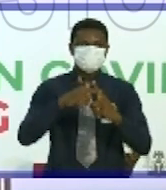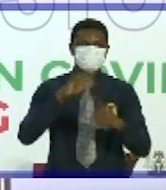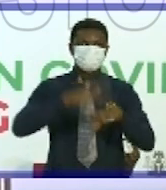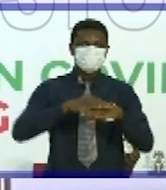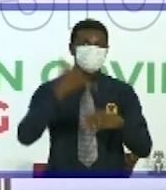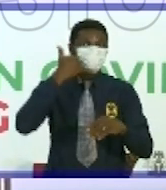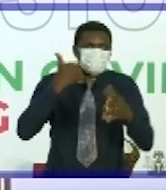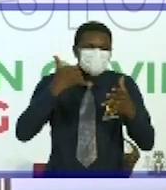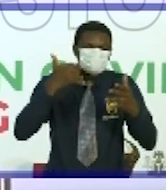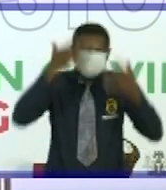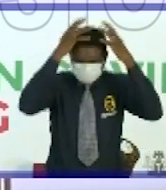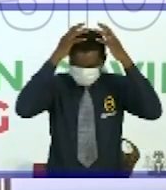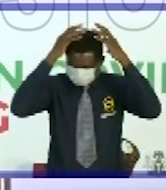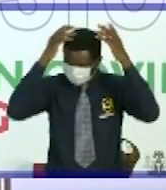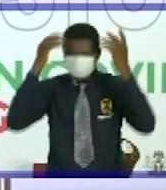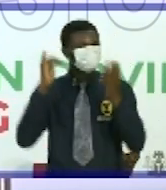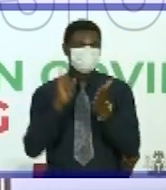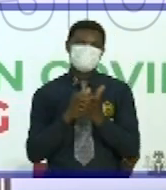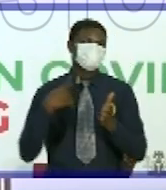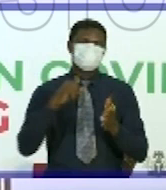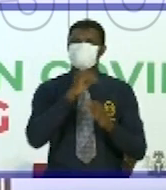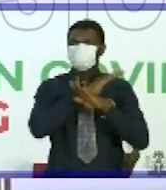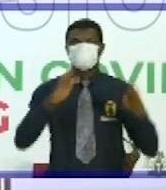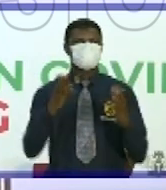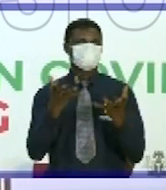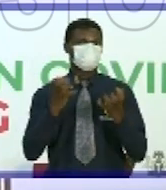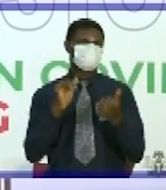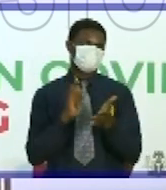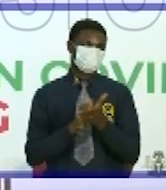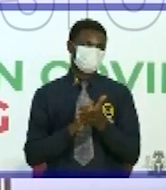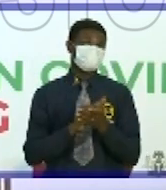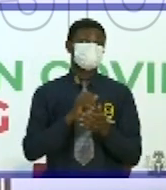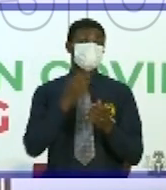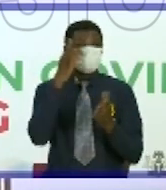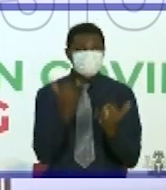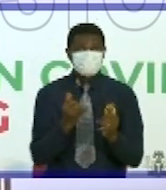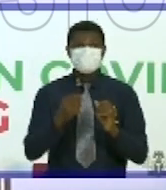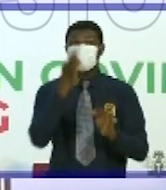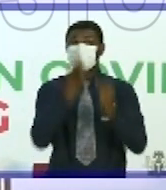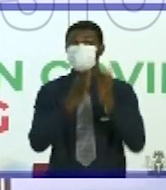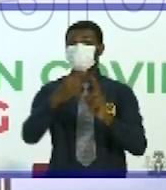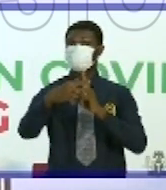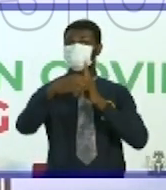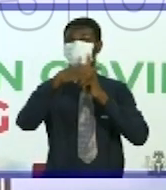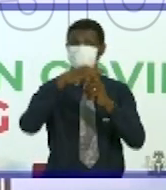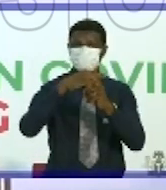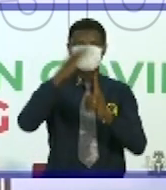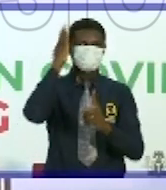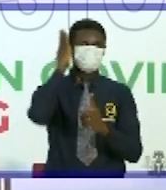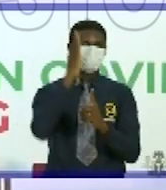So that, for now, will be communicated by the health workers. But all negative results will be gotten that